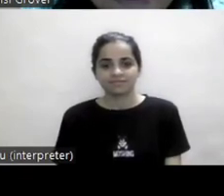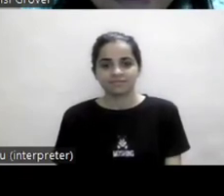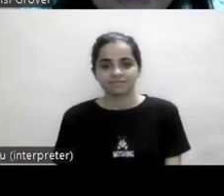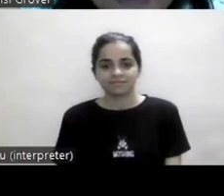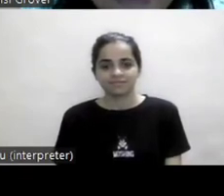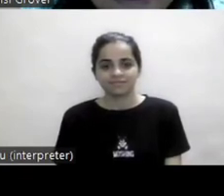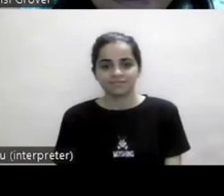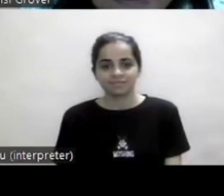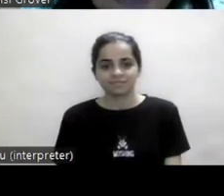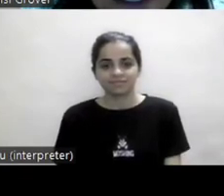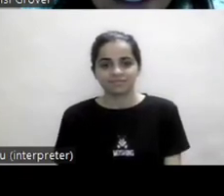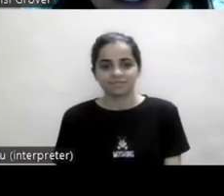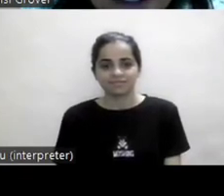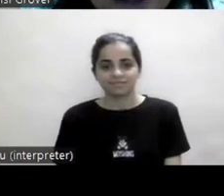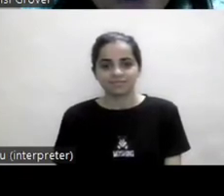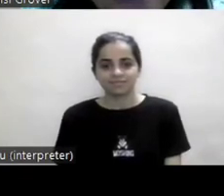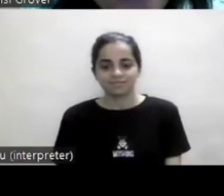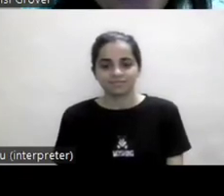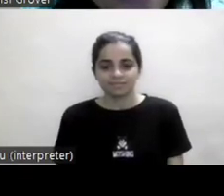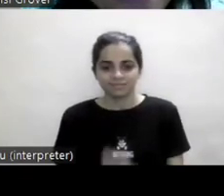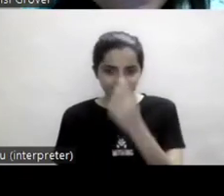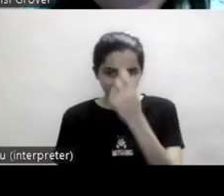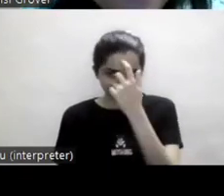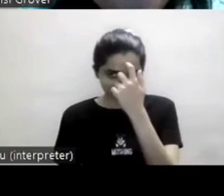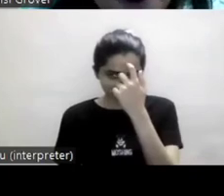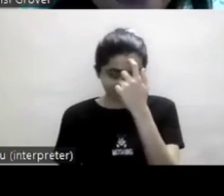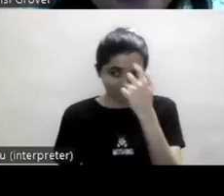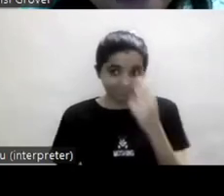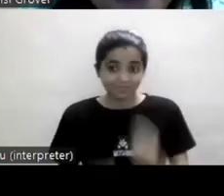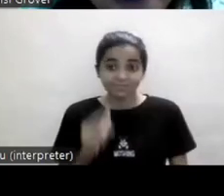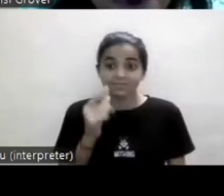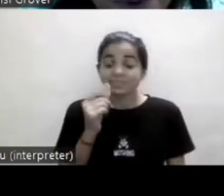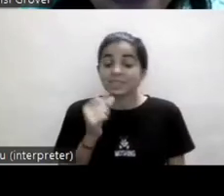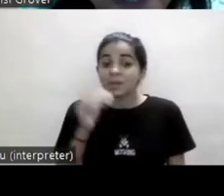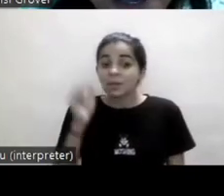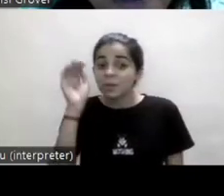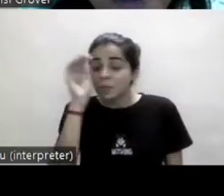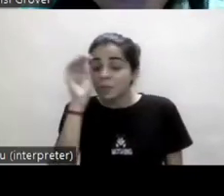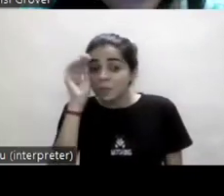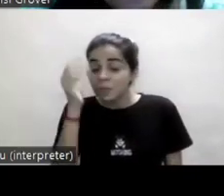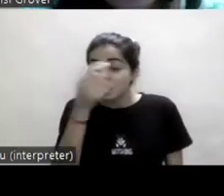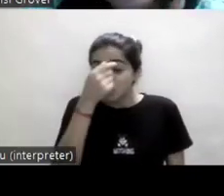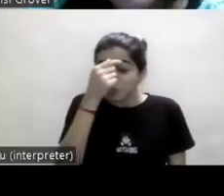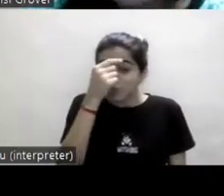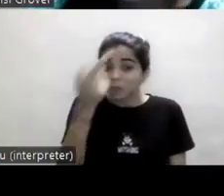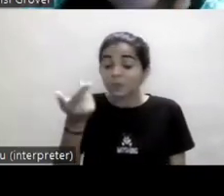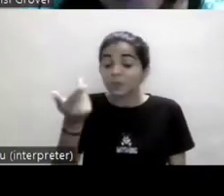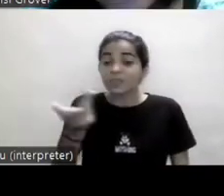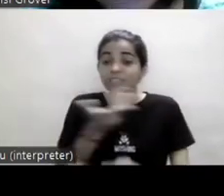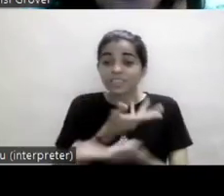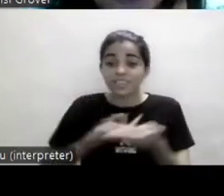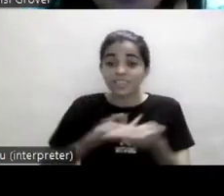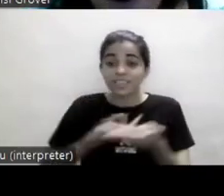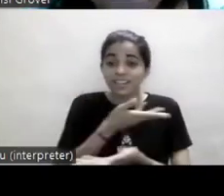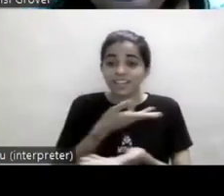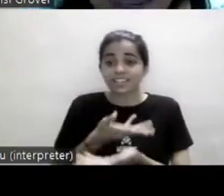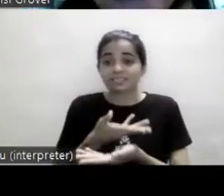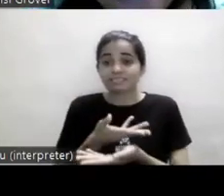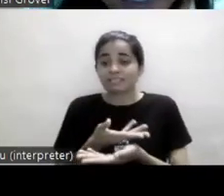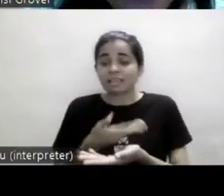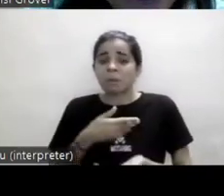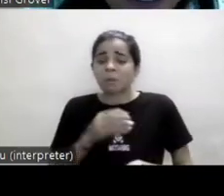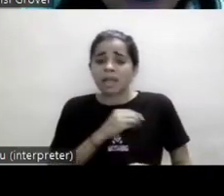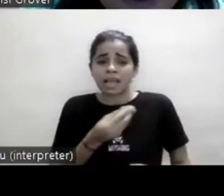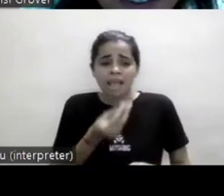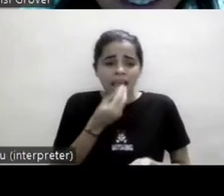hoops, not fried egg in spaghetti. So he lists the problem there, but he wanted it next to it, not